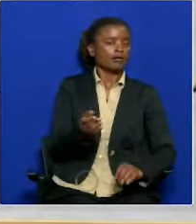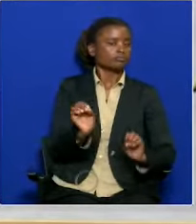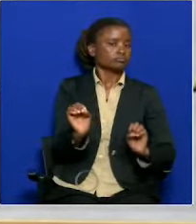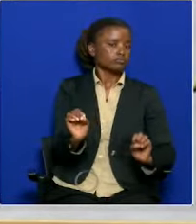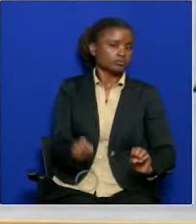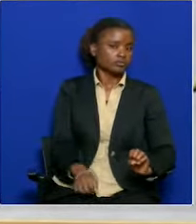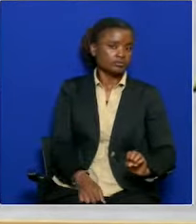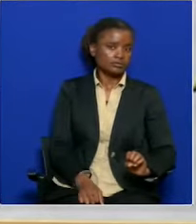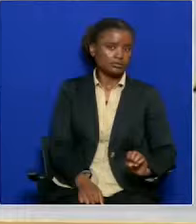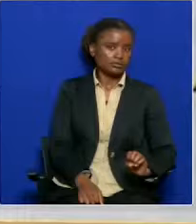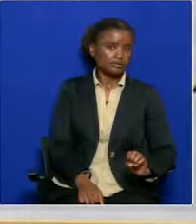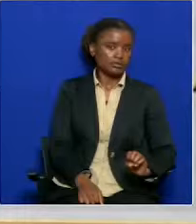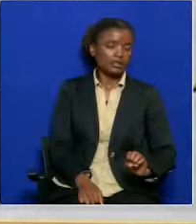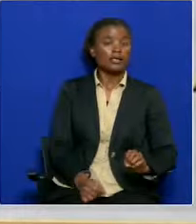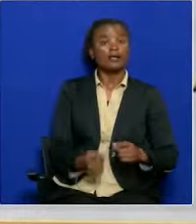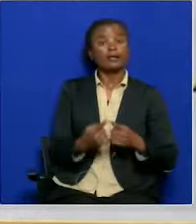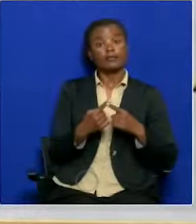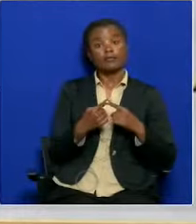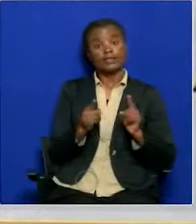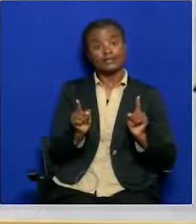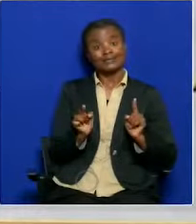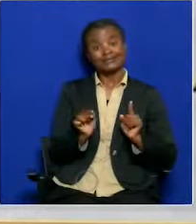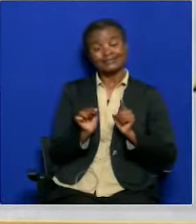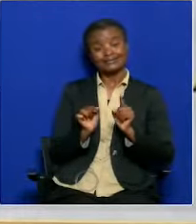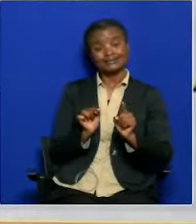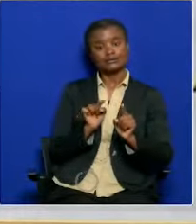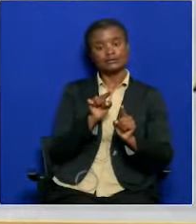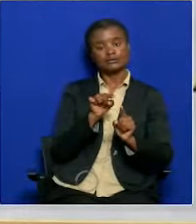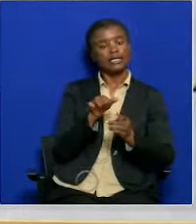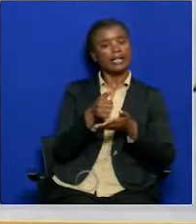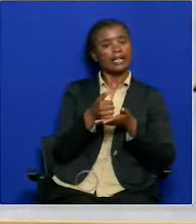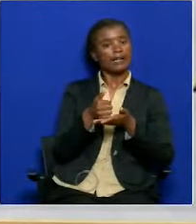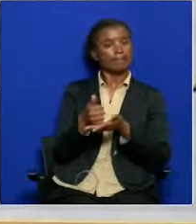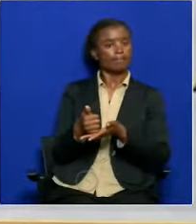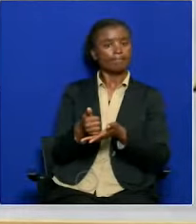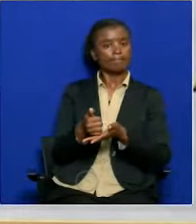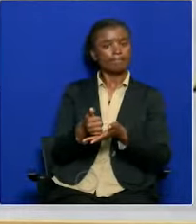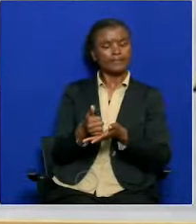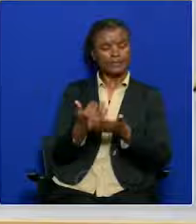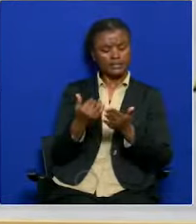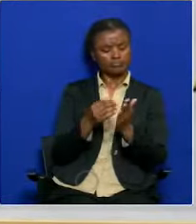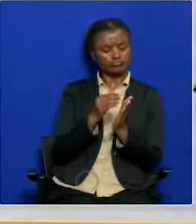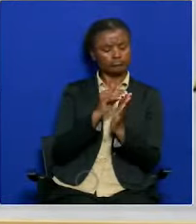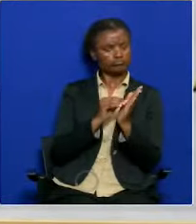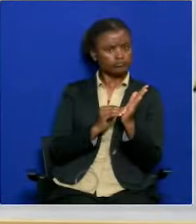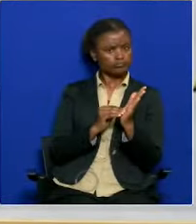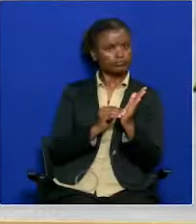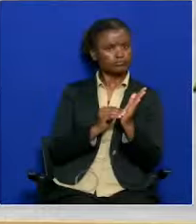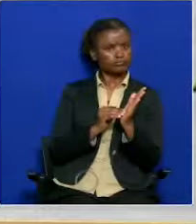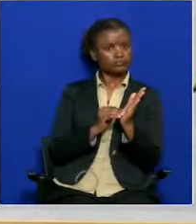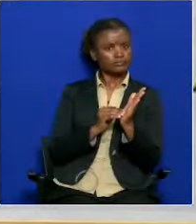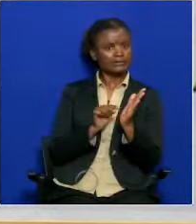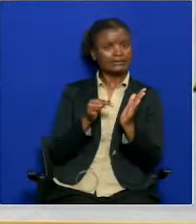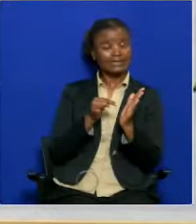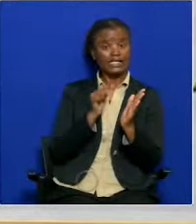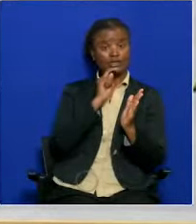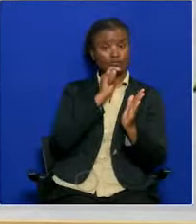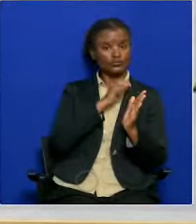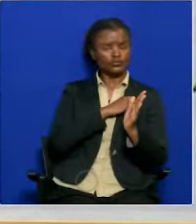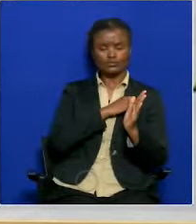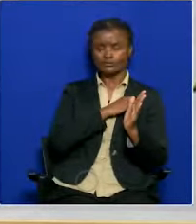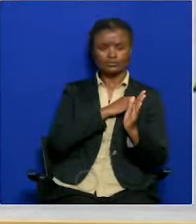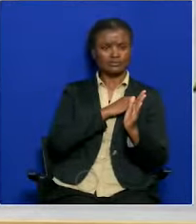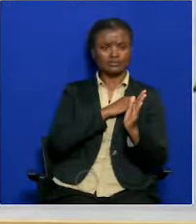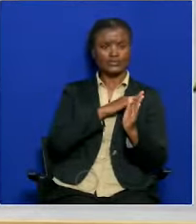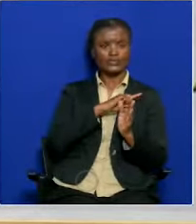But he was able to assist. And what is written here is not even the truth, because my daughter is working and he